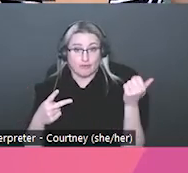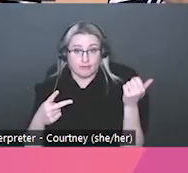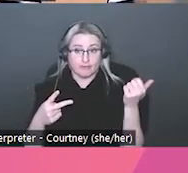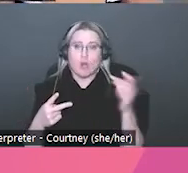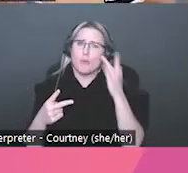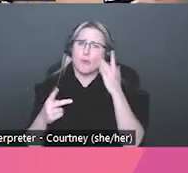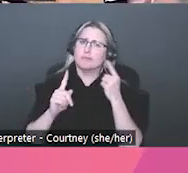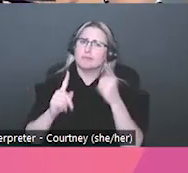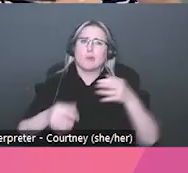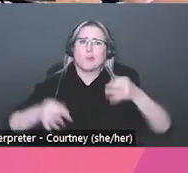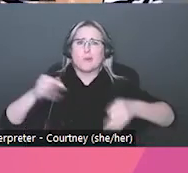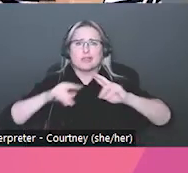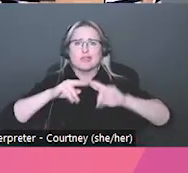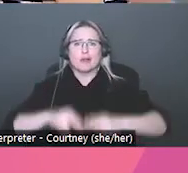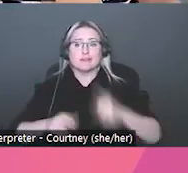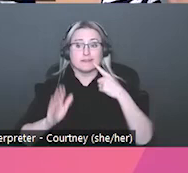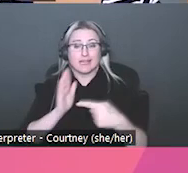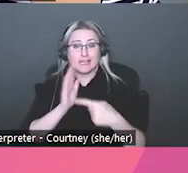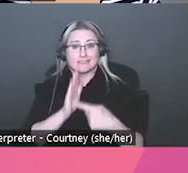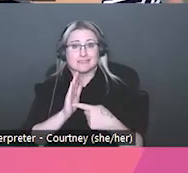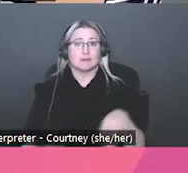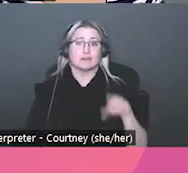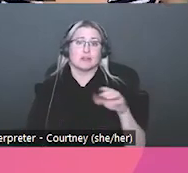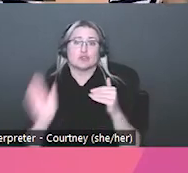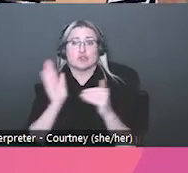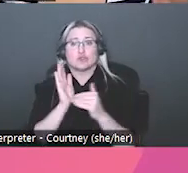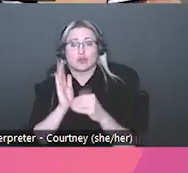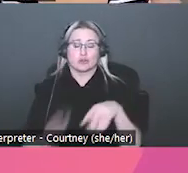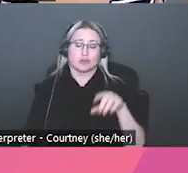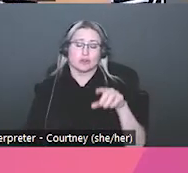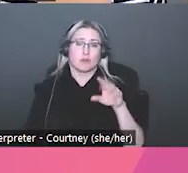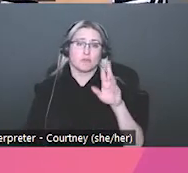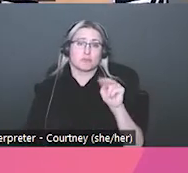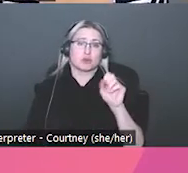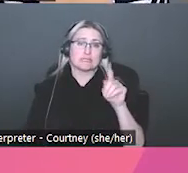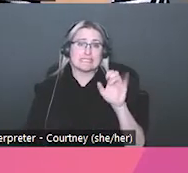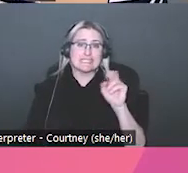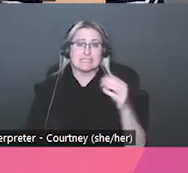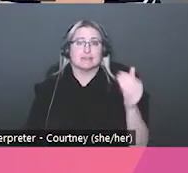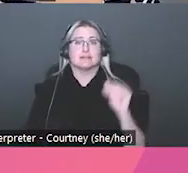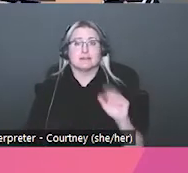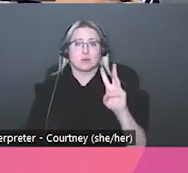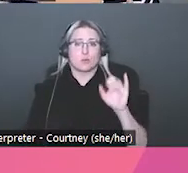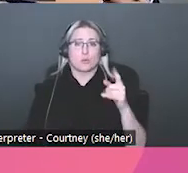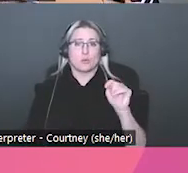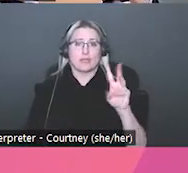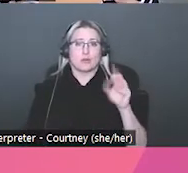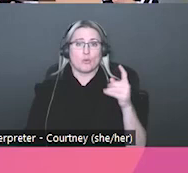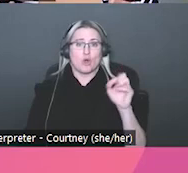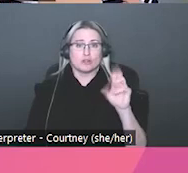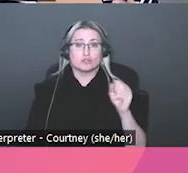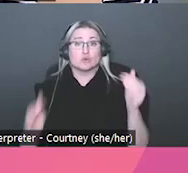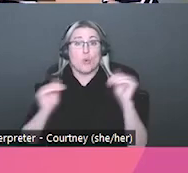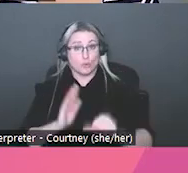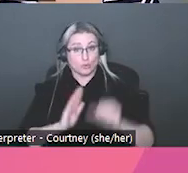loss programs such as Dr. Bernstein or Weight Watchers, or even bariatric surgery. And what's happening